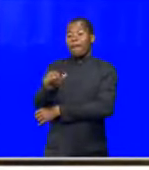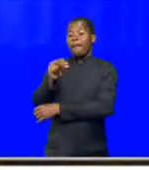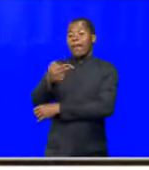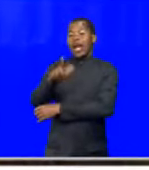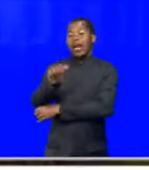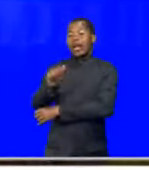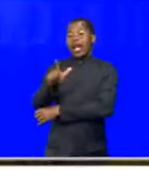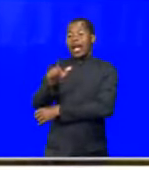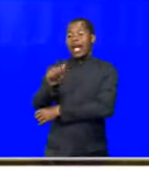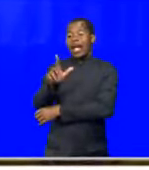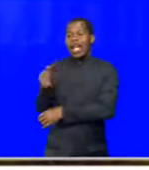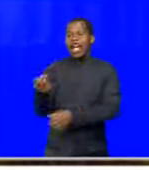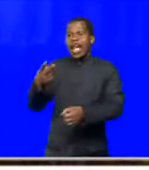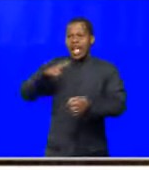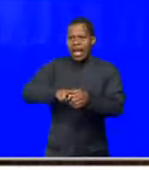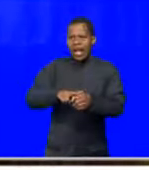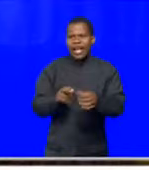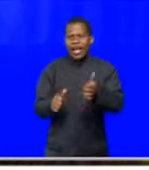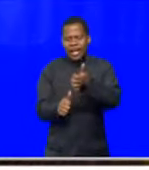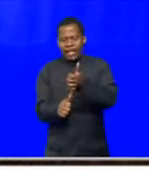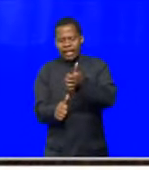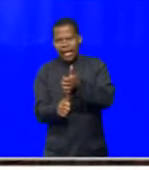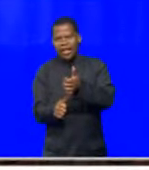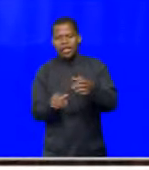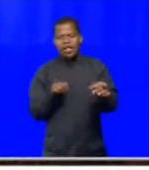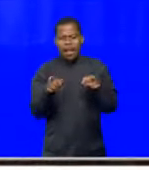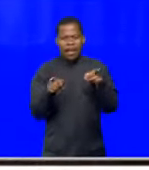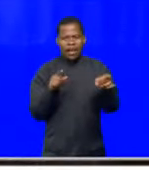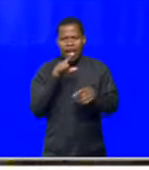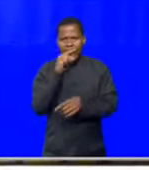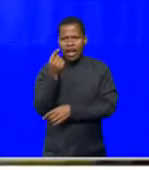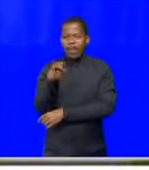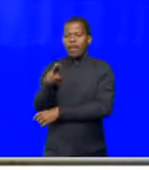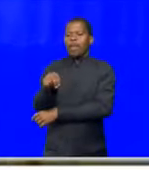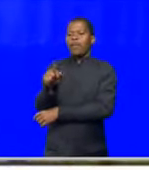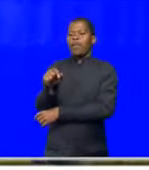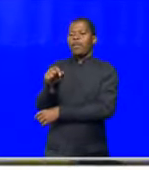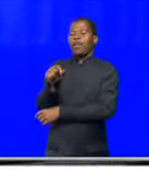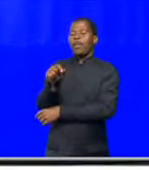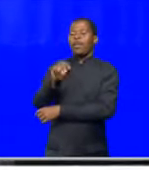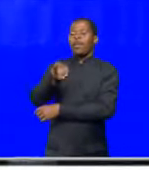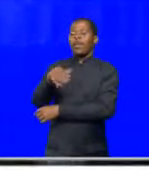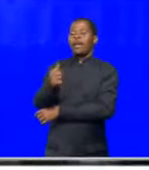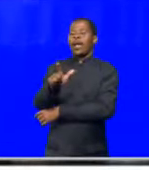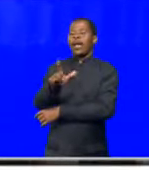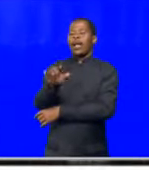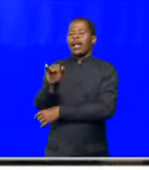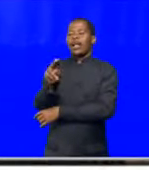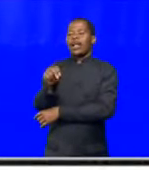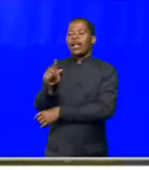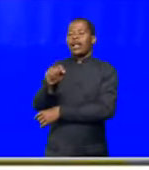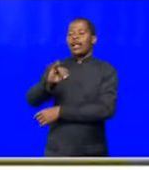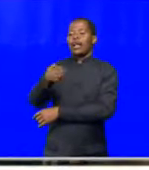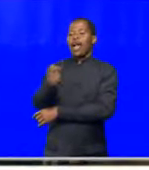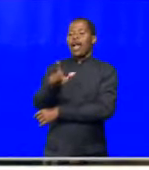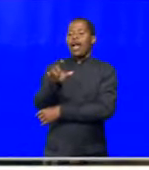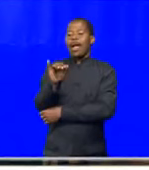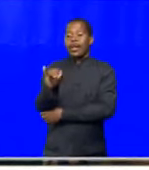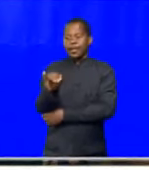the Deputy National Director, Abraham Njalinjali. On the news, I'm Polile Mazia, Ezulwini.